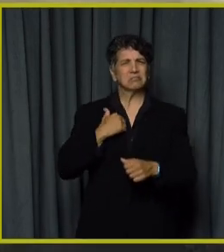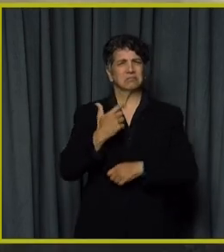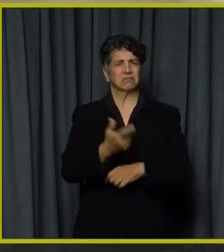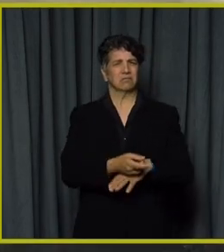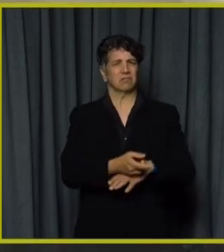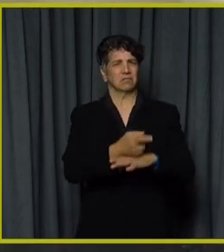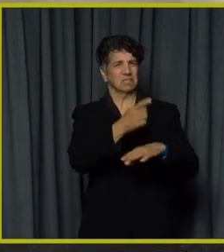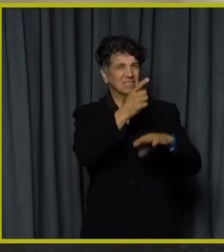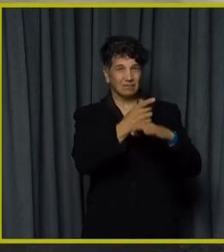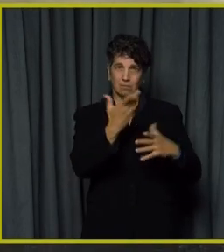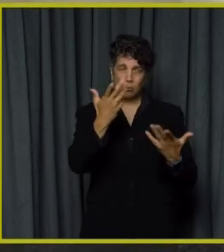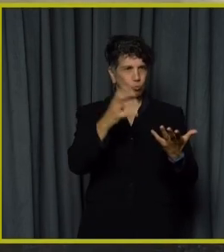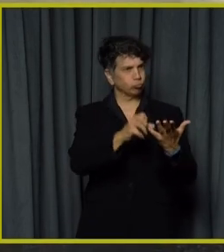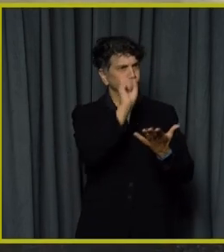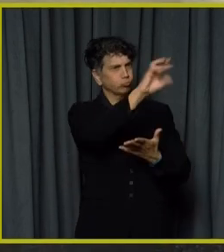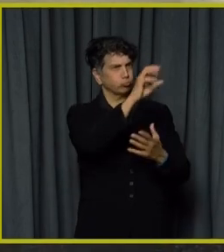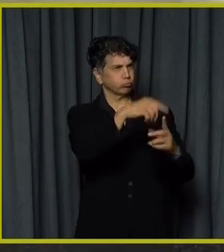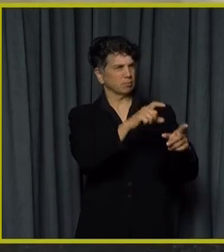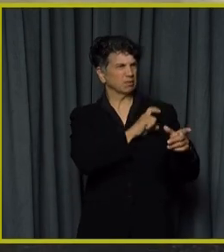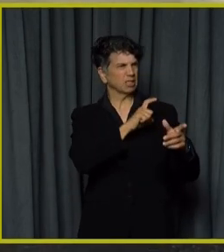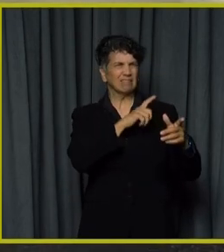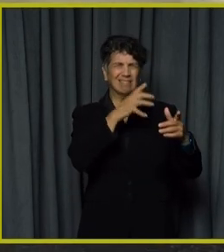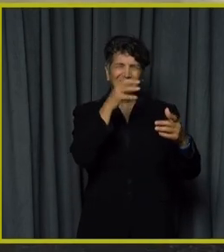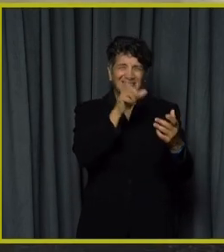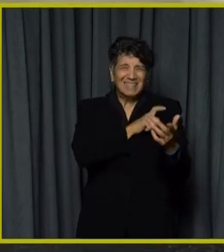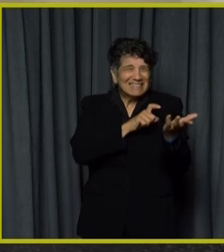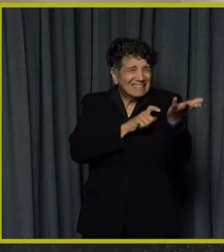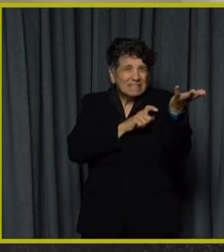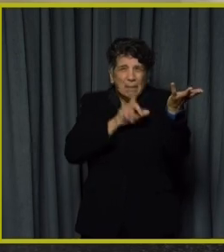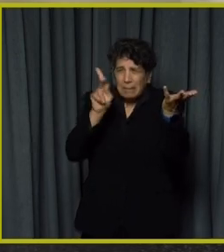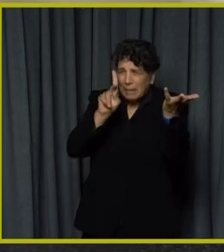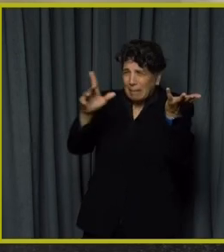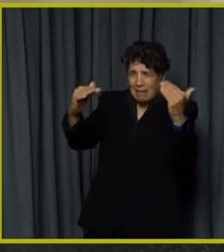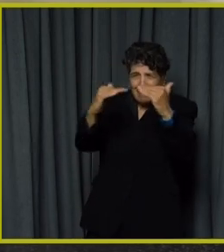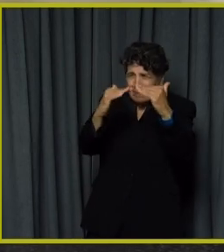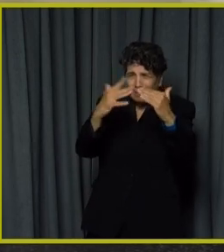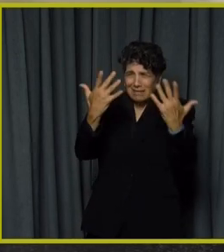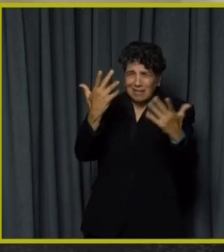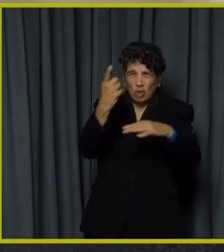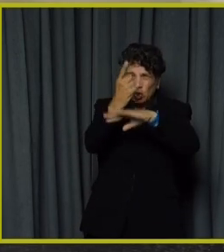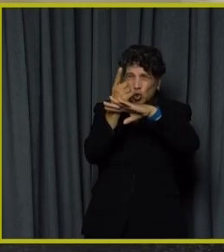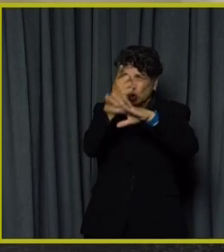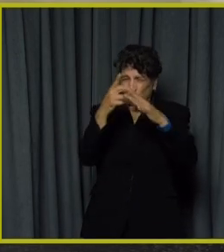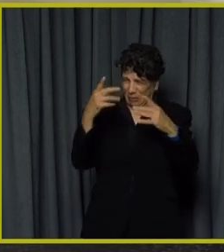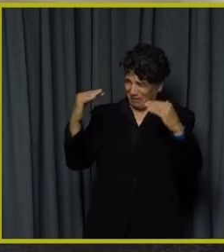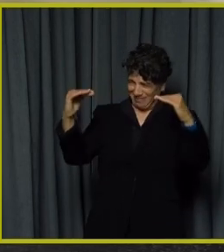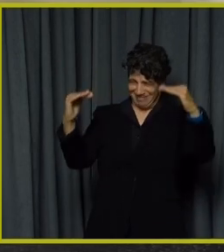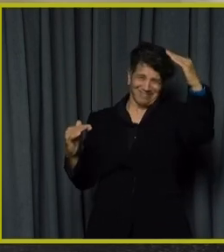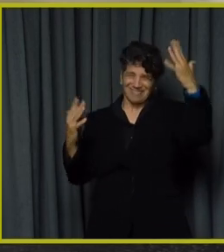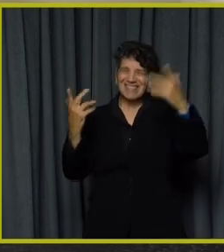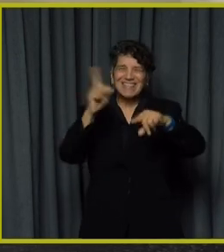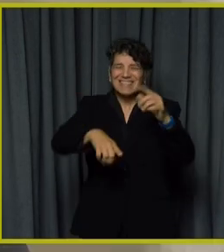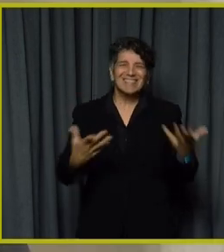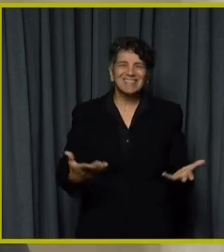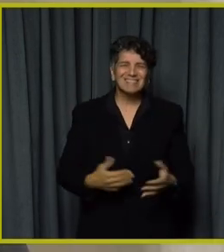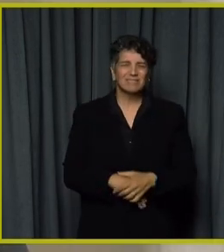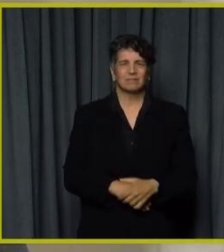know that over 36,000 people die from gun violence every single